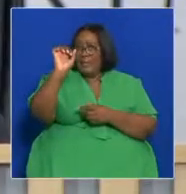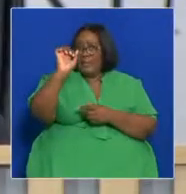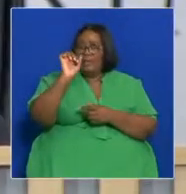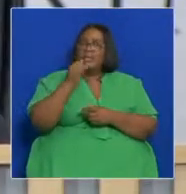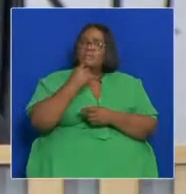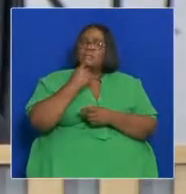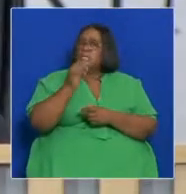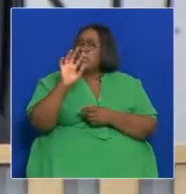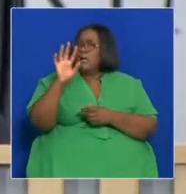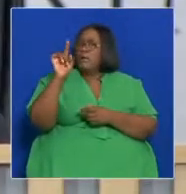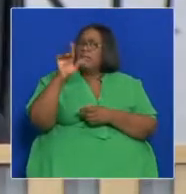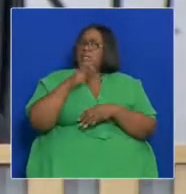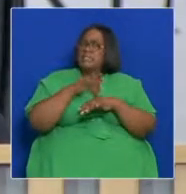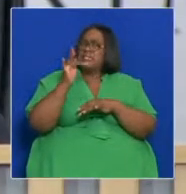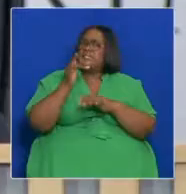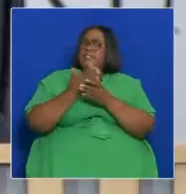that,